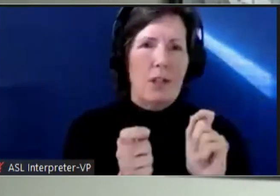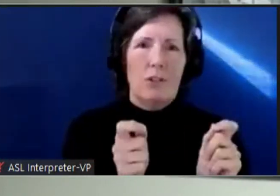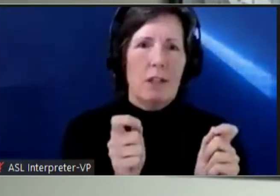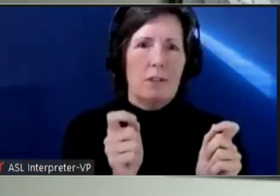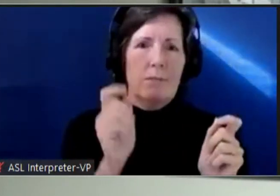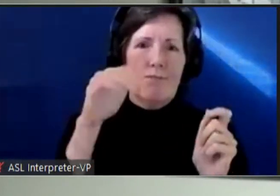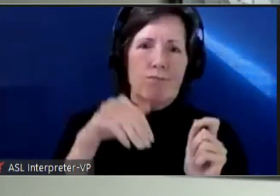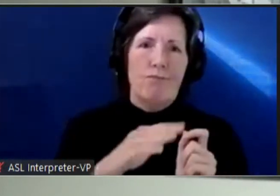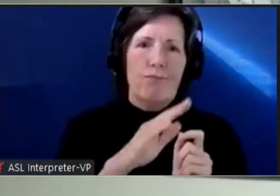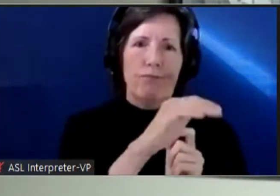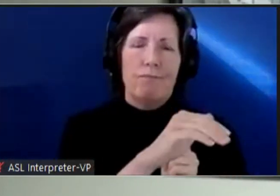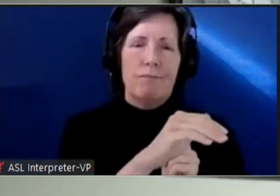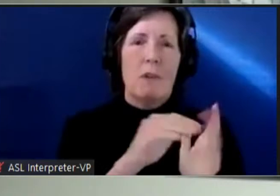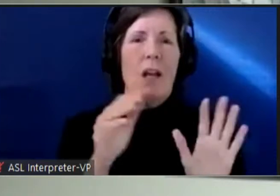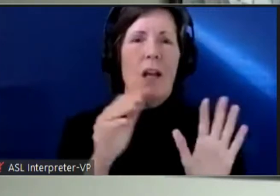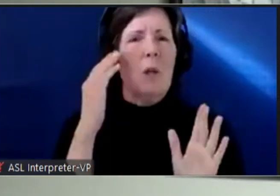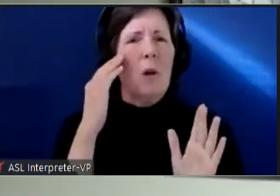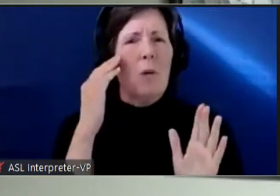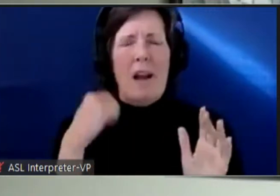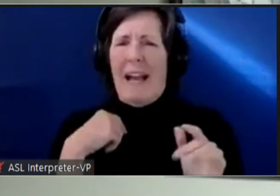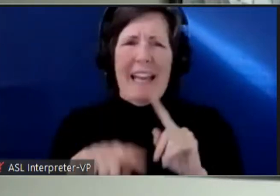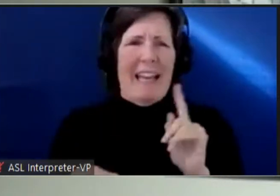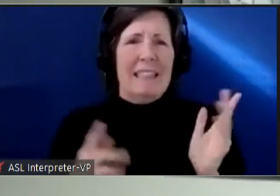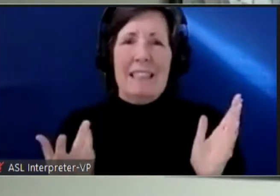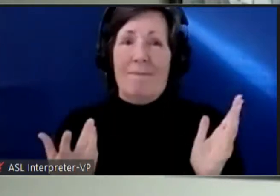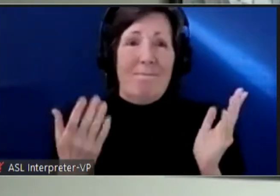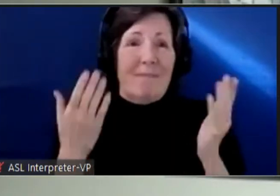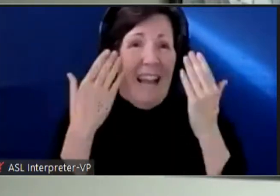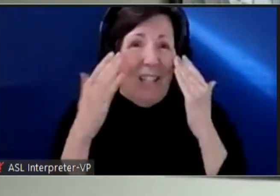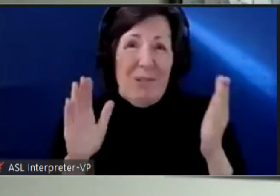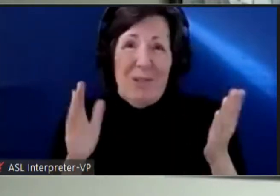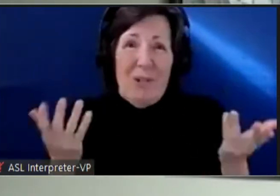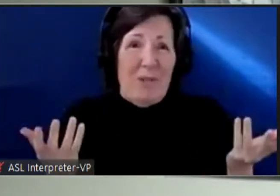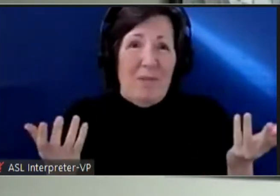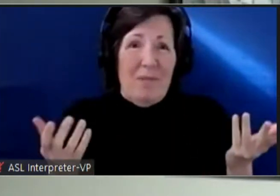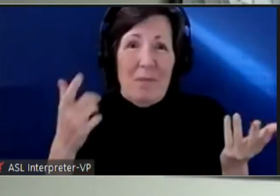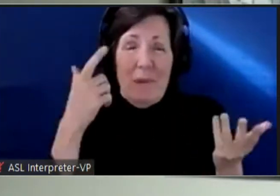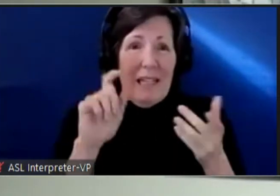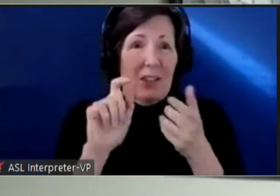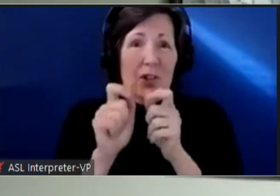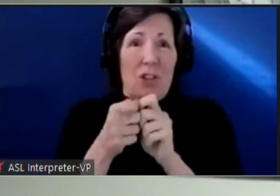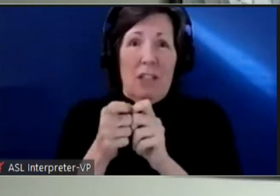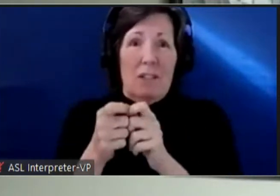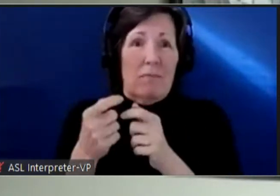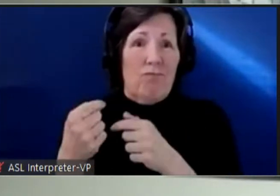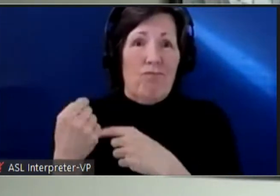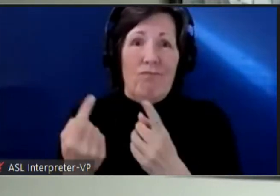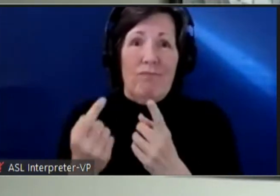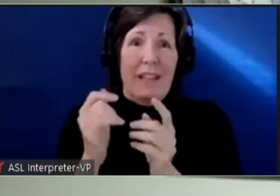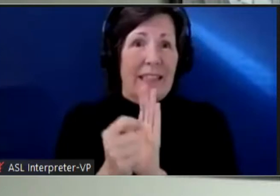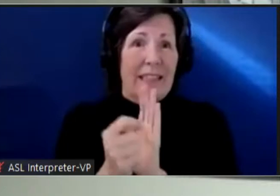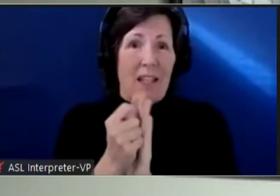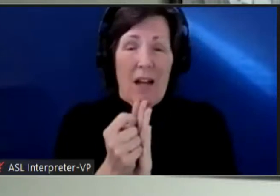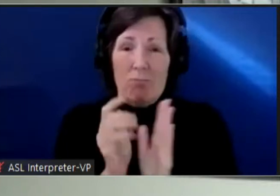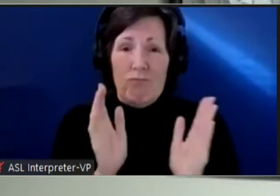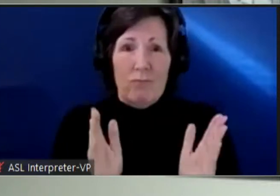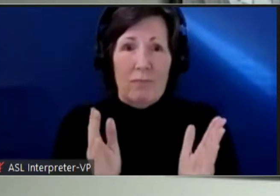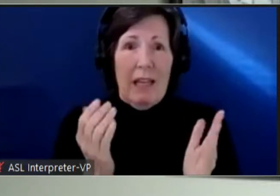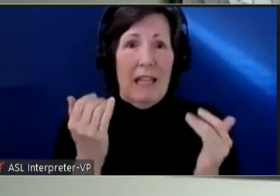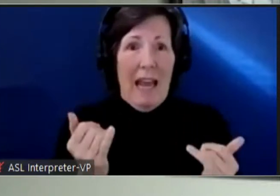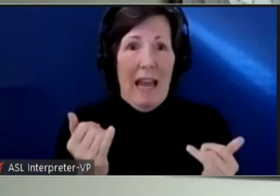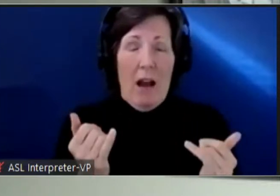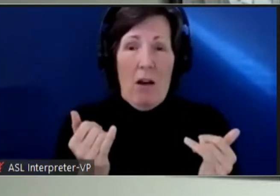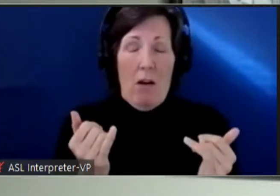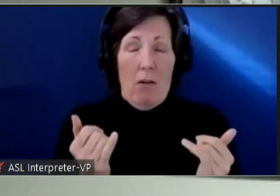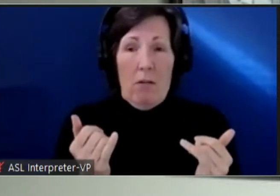I think, I can't. I don't know it offhand because it changed throughout this time, and now they're at a significantly